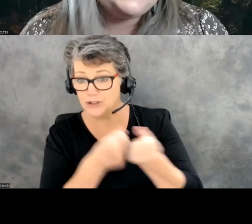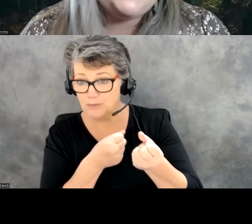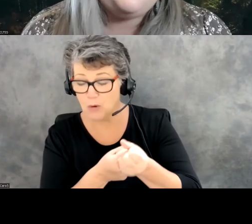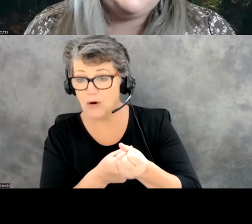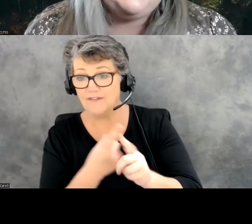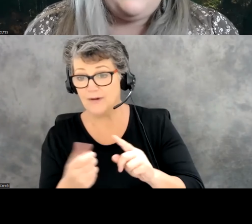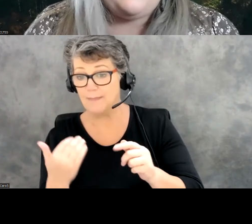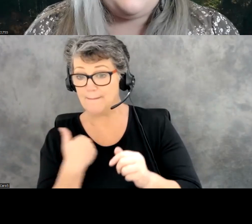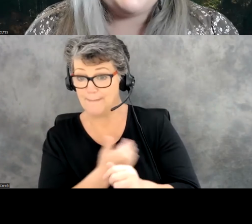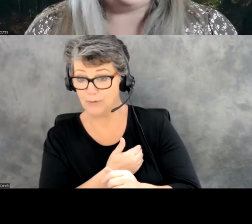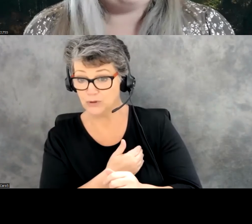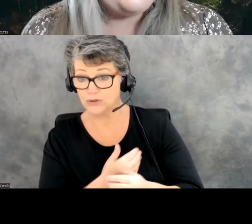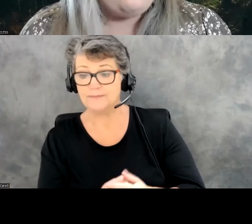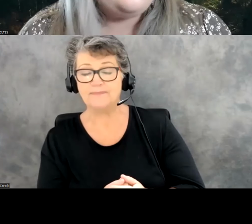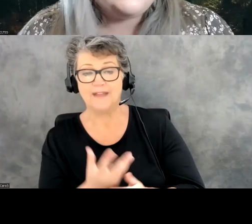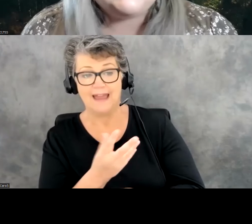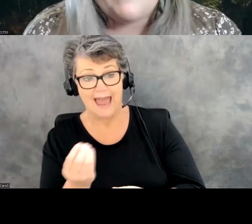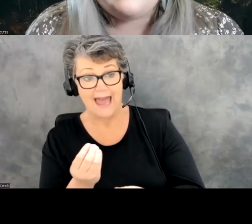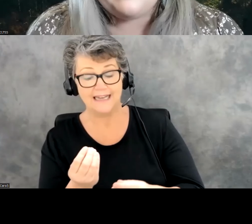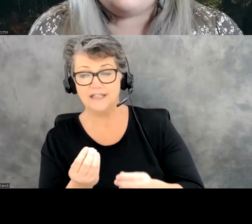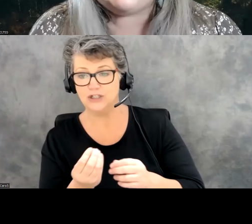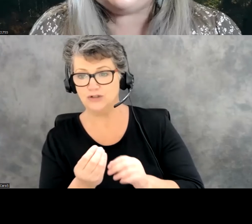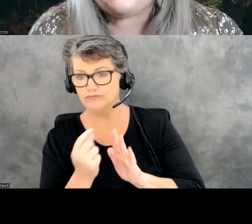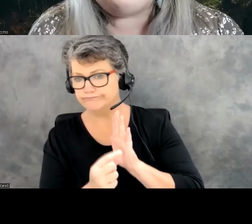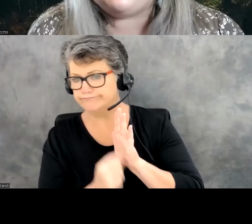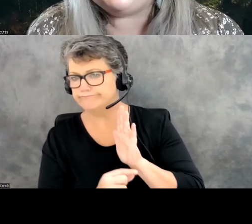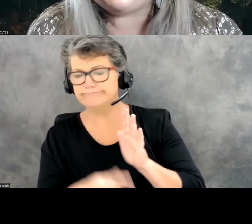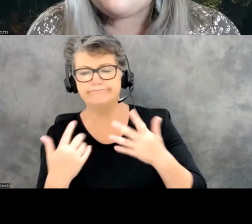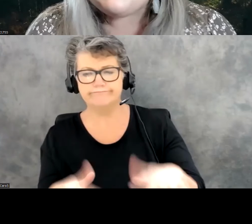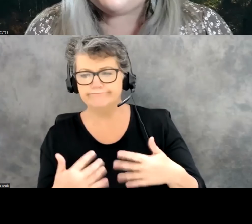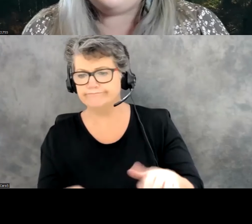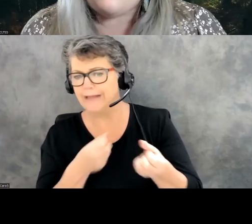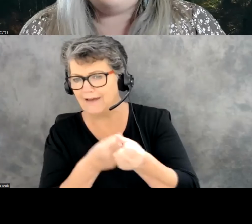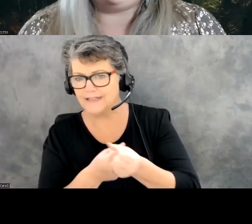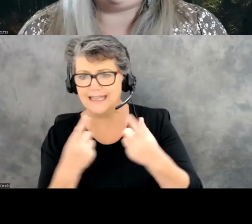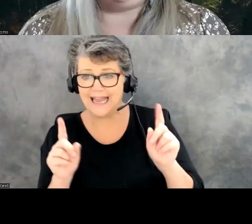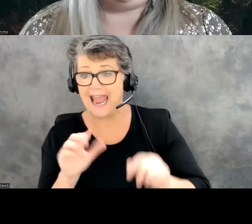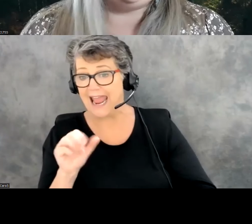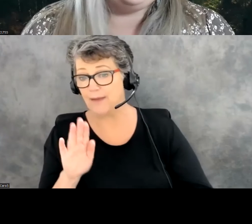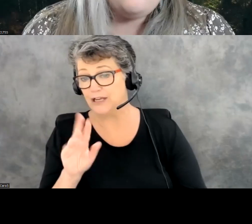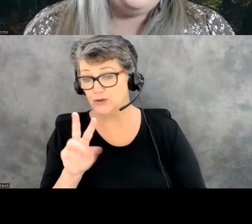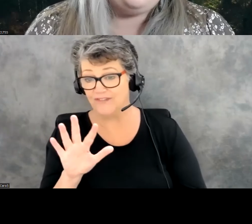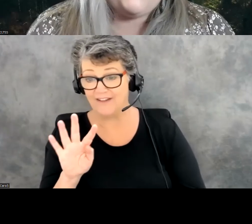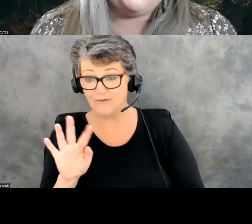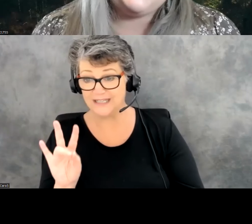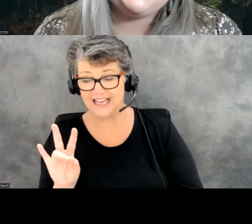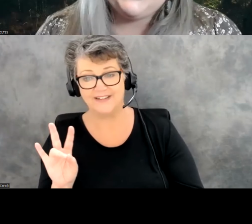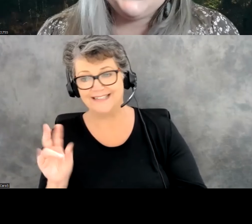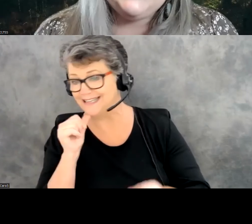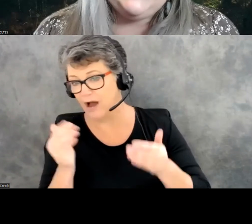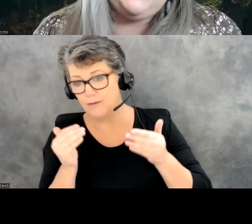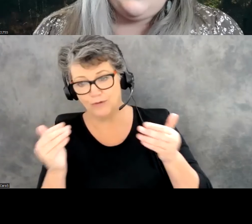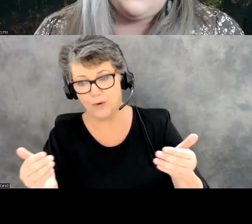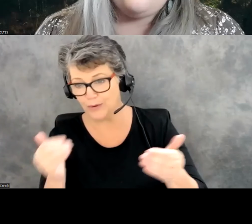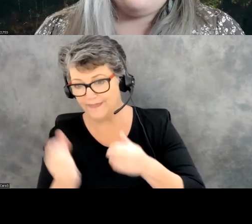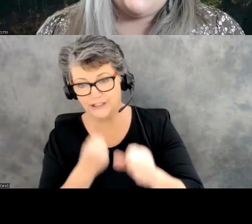our membership. And despite all of those valiant advocacy efforts, AB 2547 did not move forward this